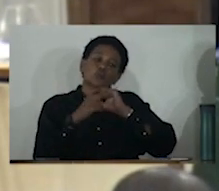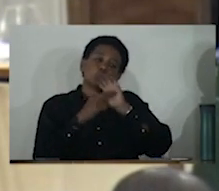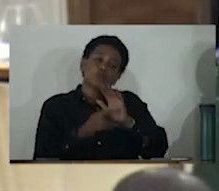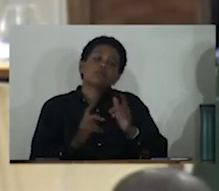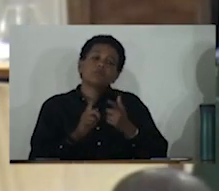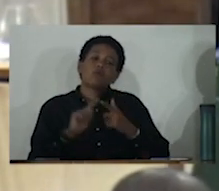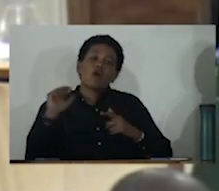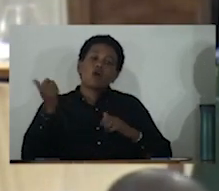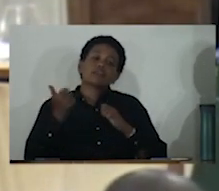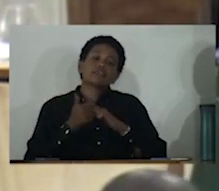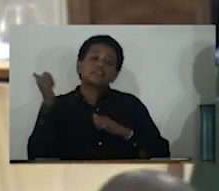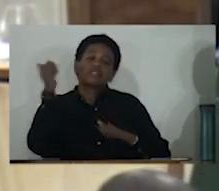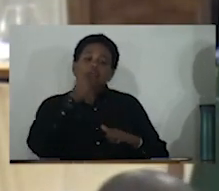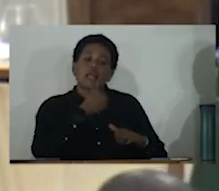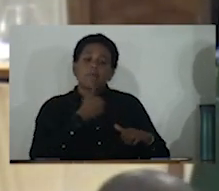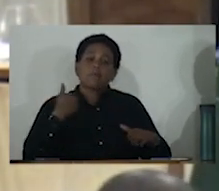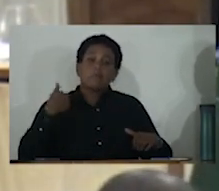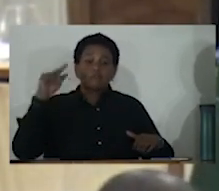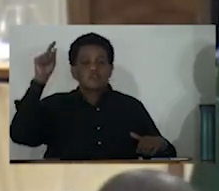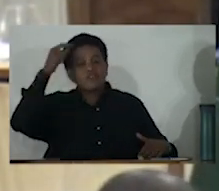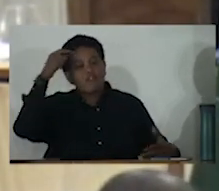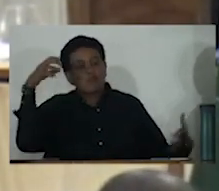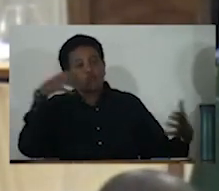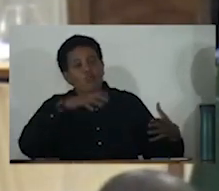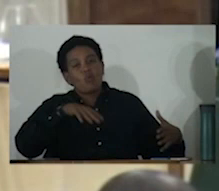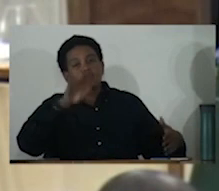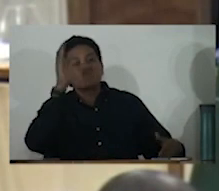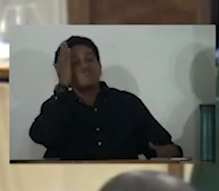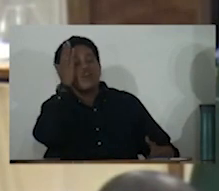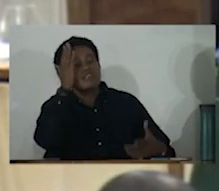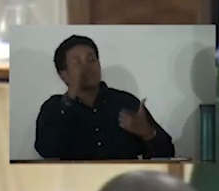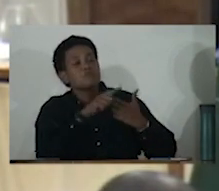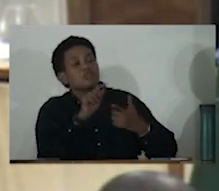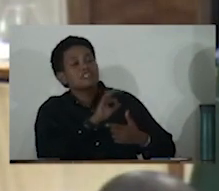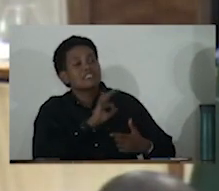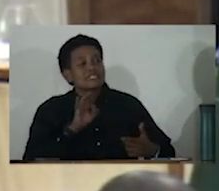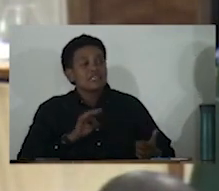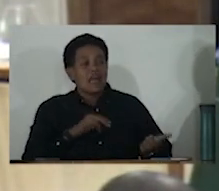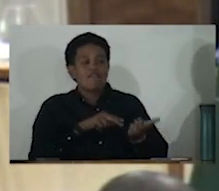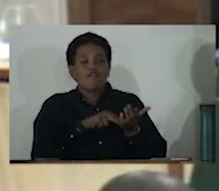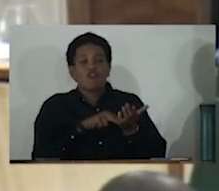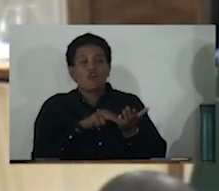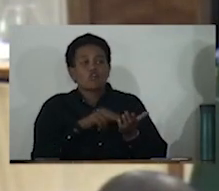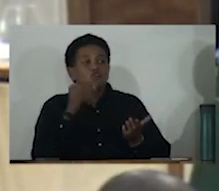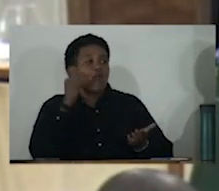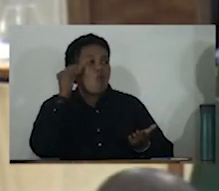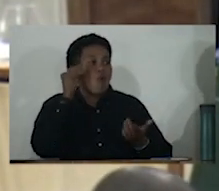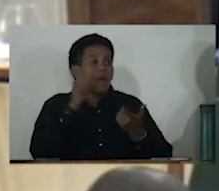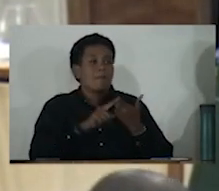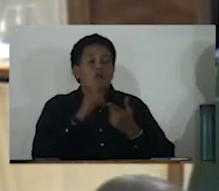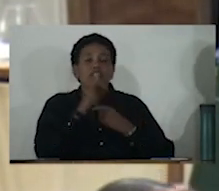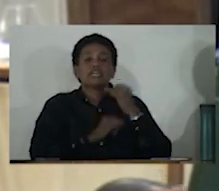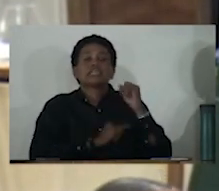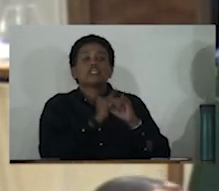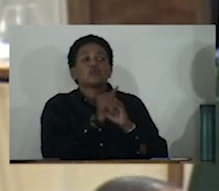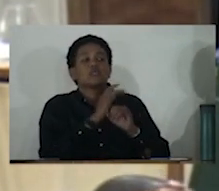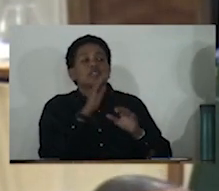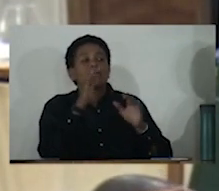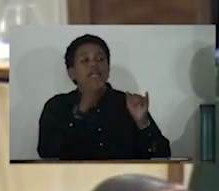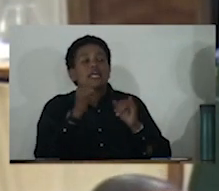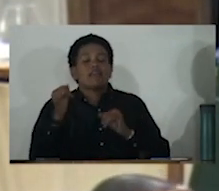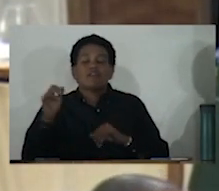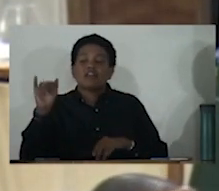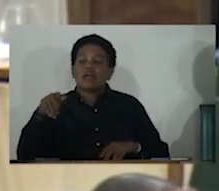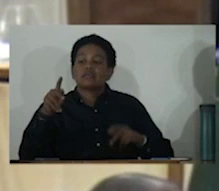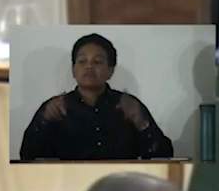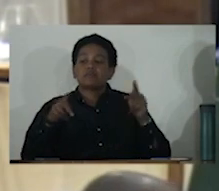senior members of the state, residents and staff of nursing homes, and institutionalized individuals, that